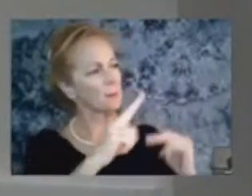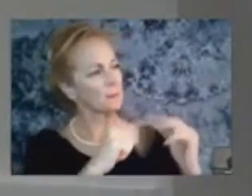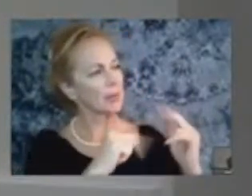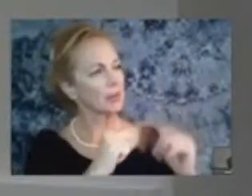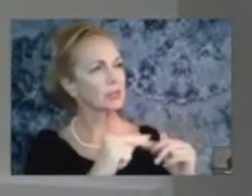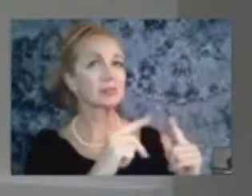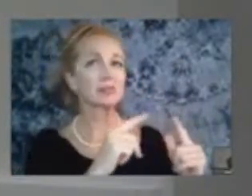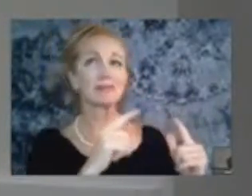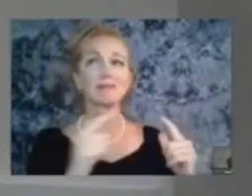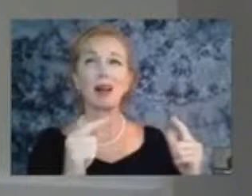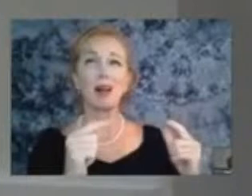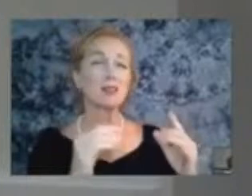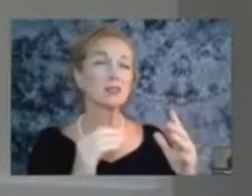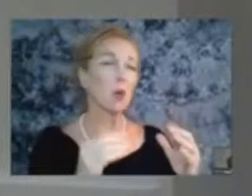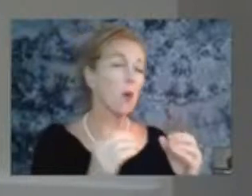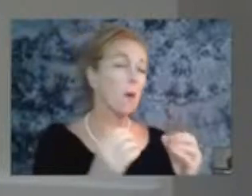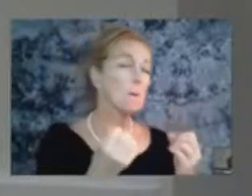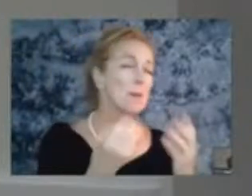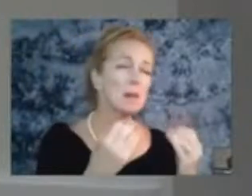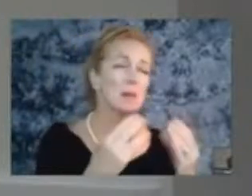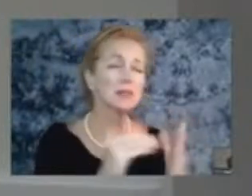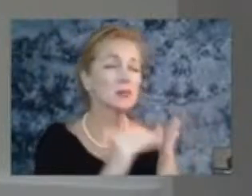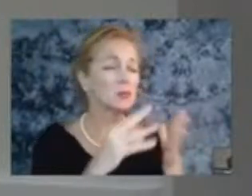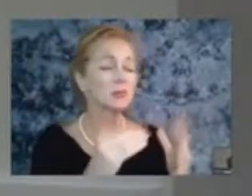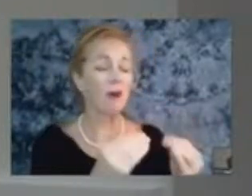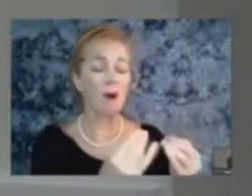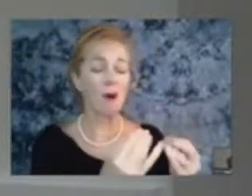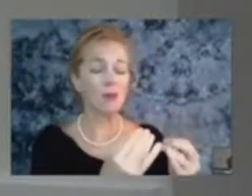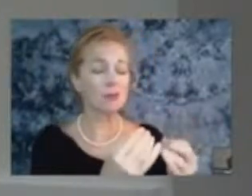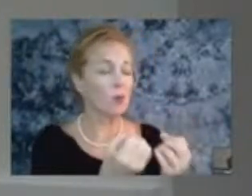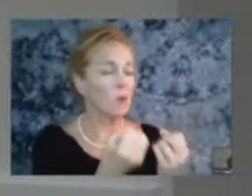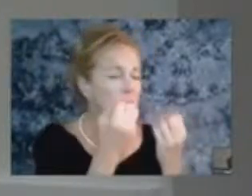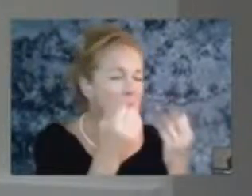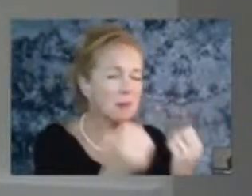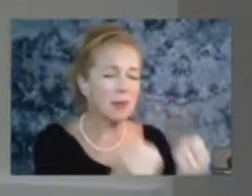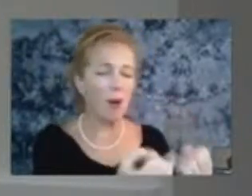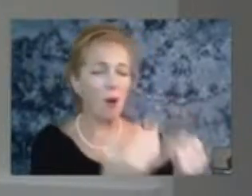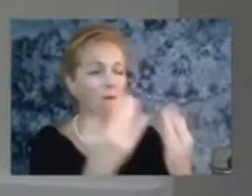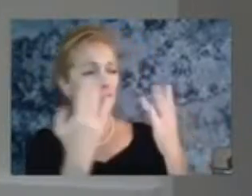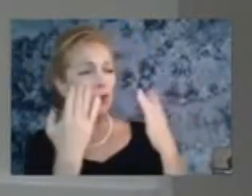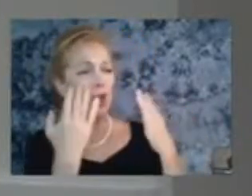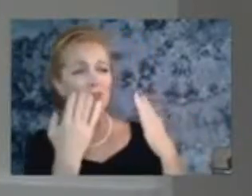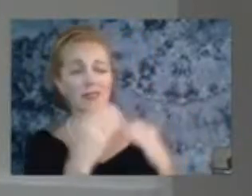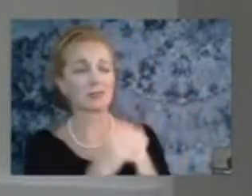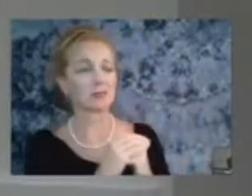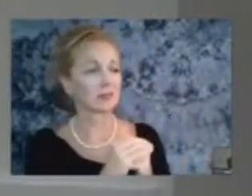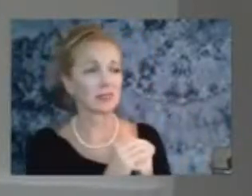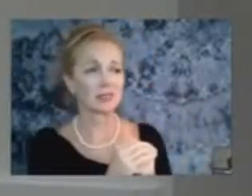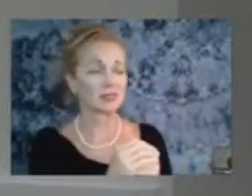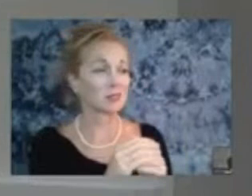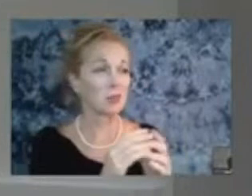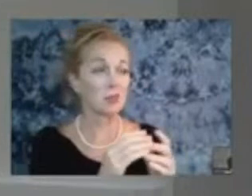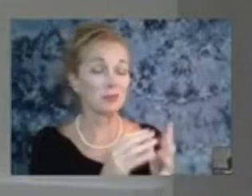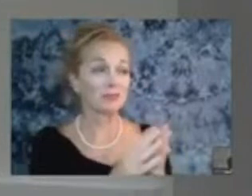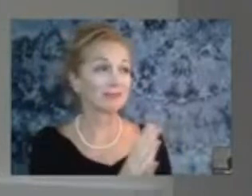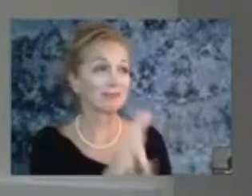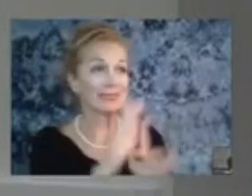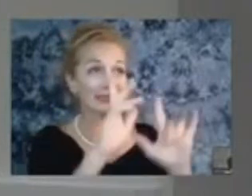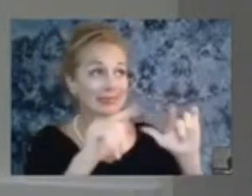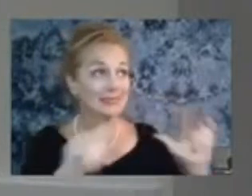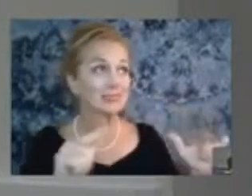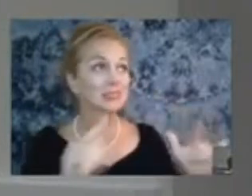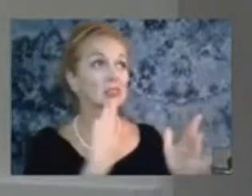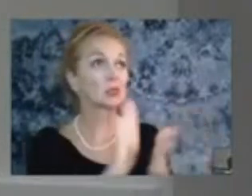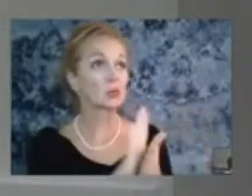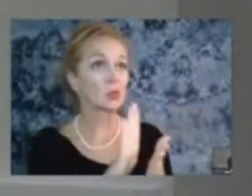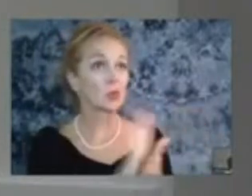overcrowded normally. We know that, we've had various, depending upon school and